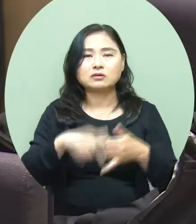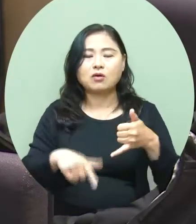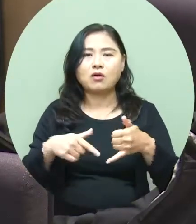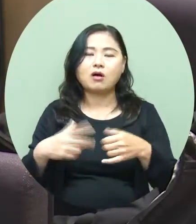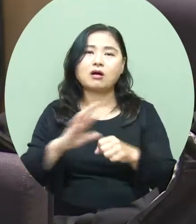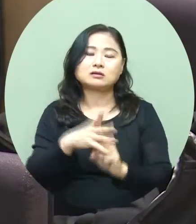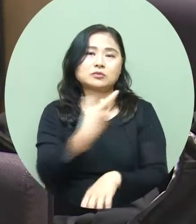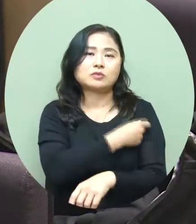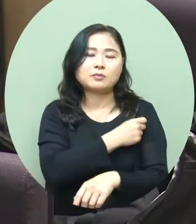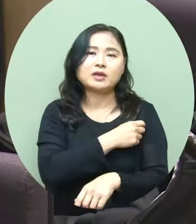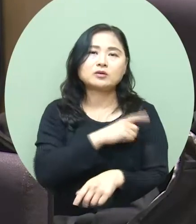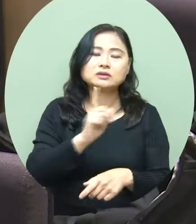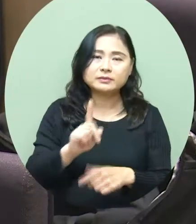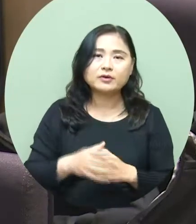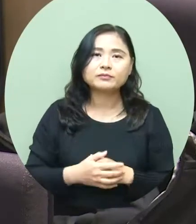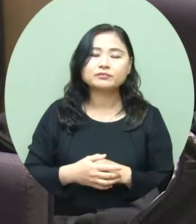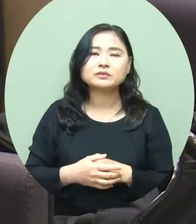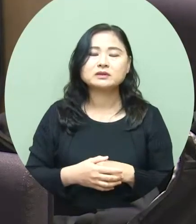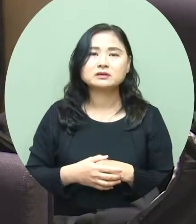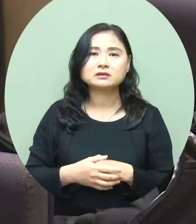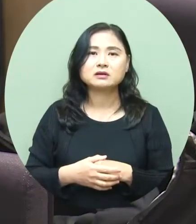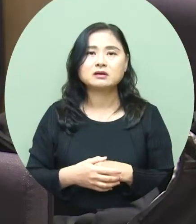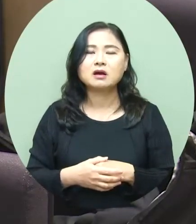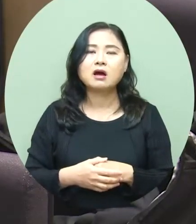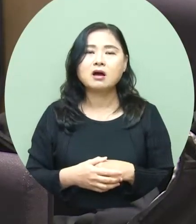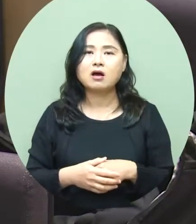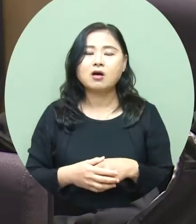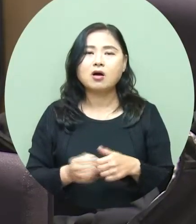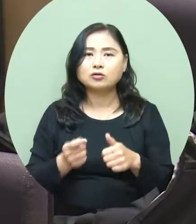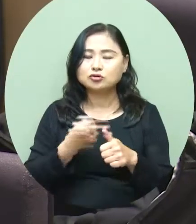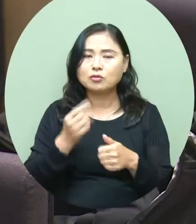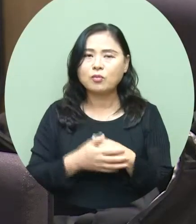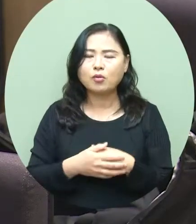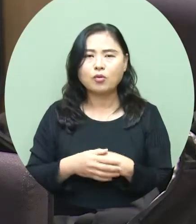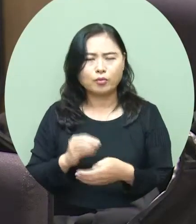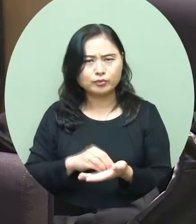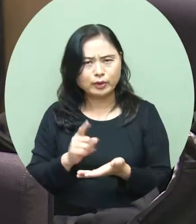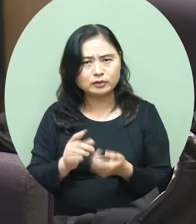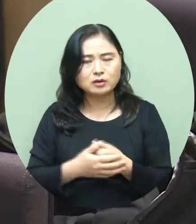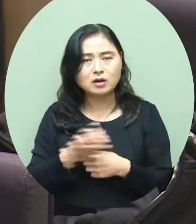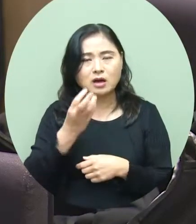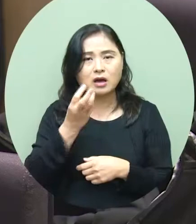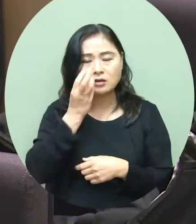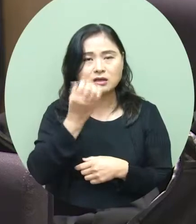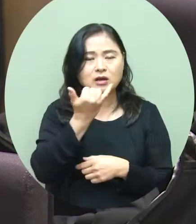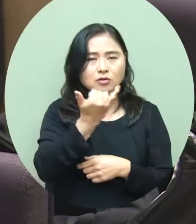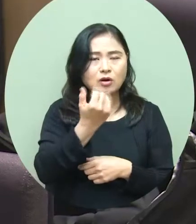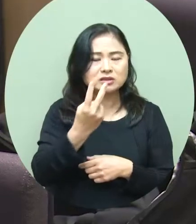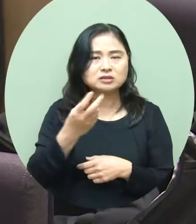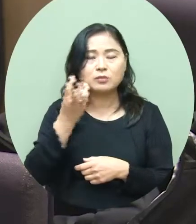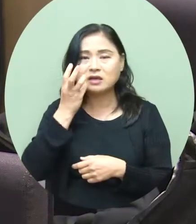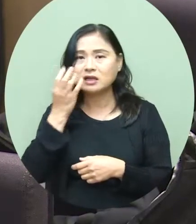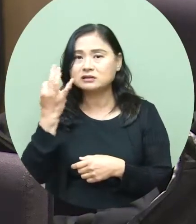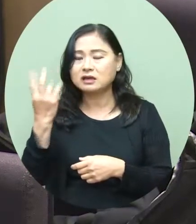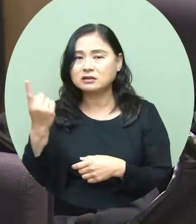Dr. Lau, do you have the patient's vaccination record? And for this 62-year-old and